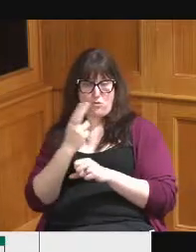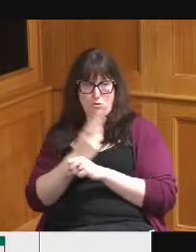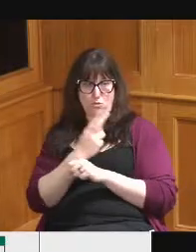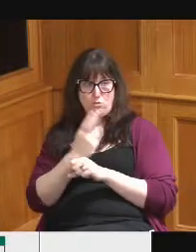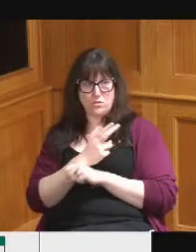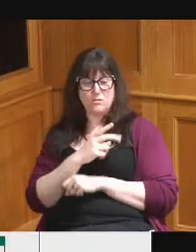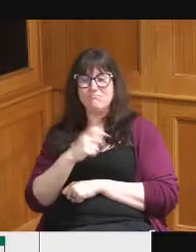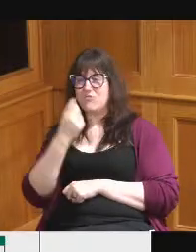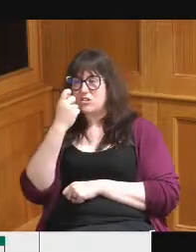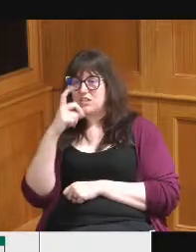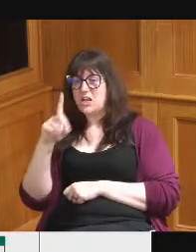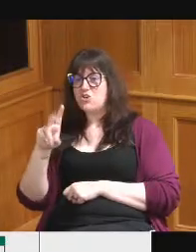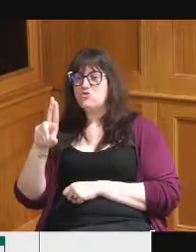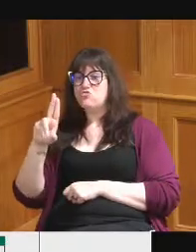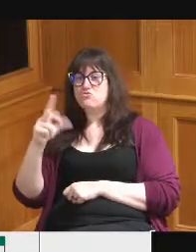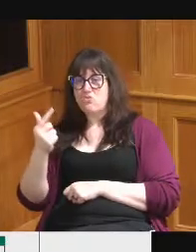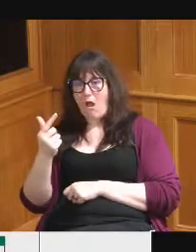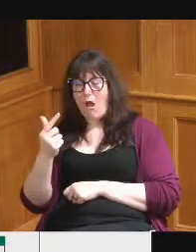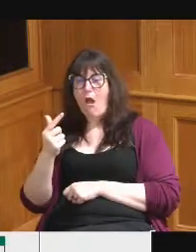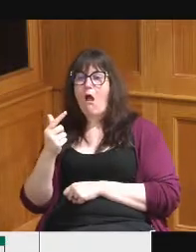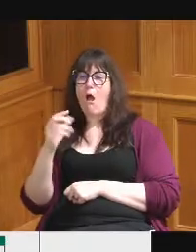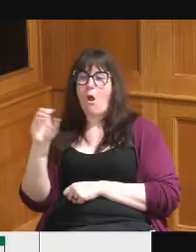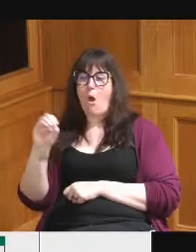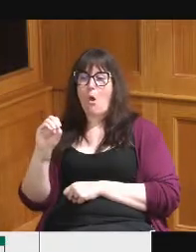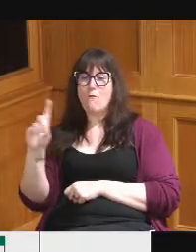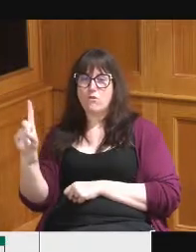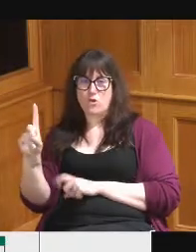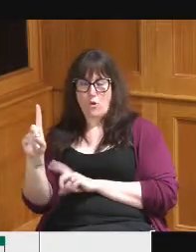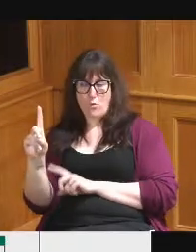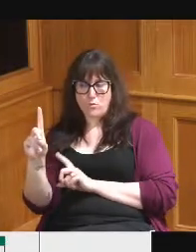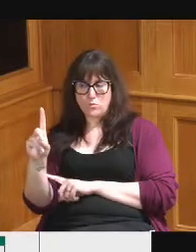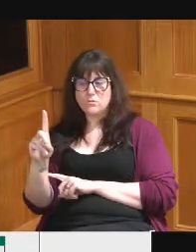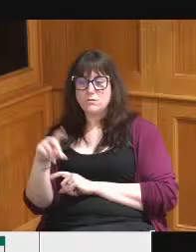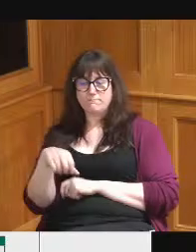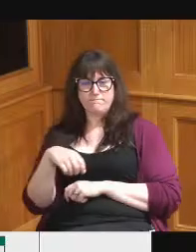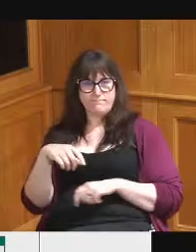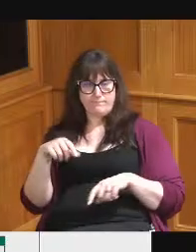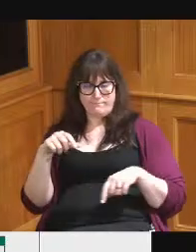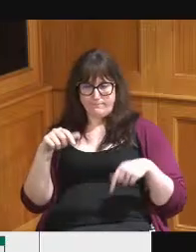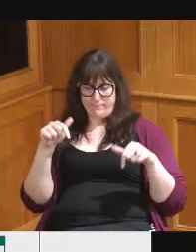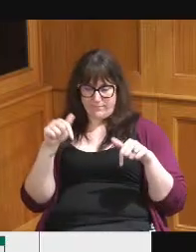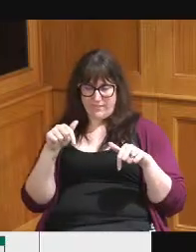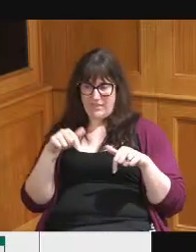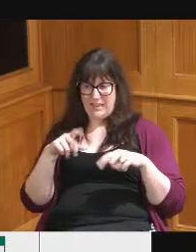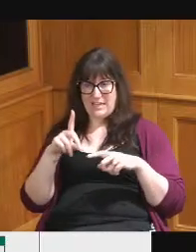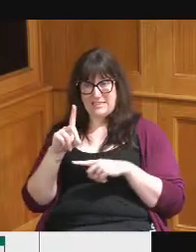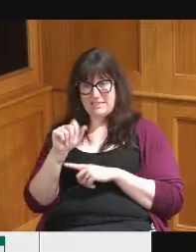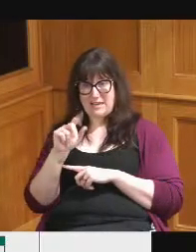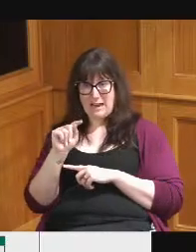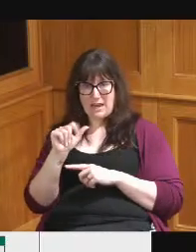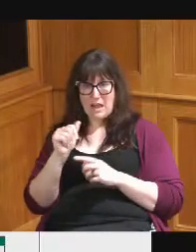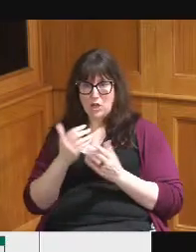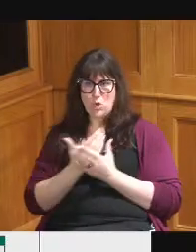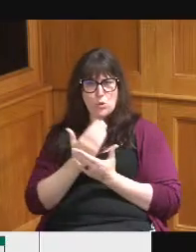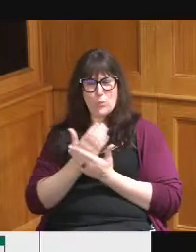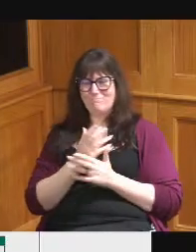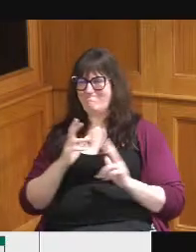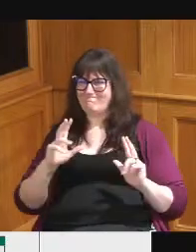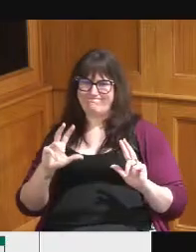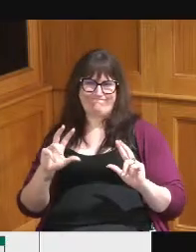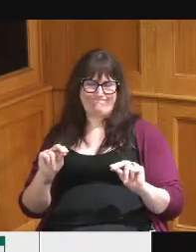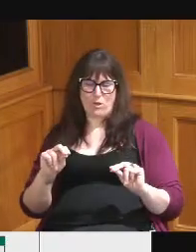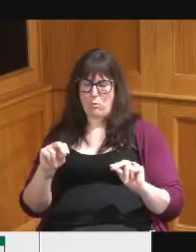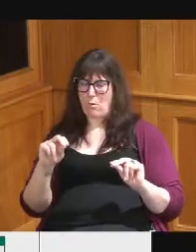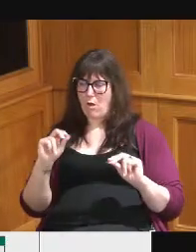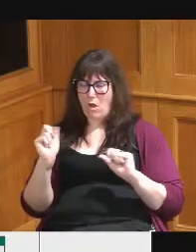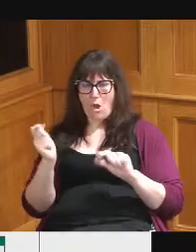drug overdose. Just note here that none of these data are new. These are all